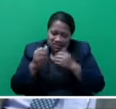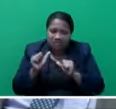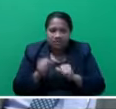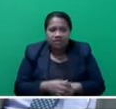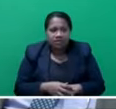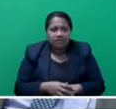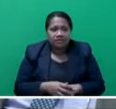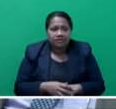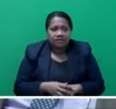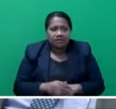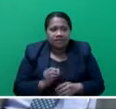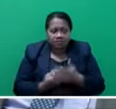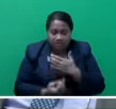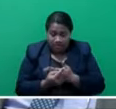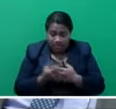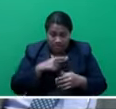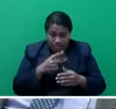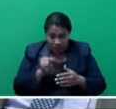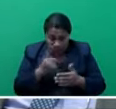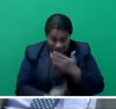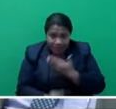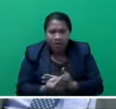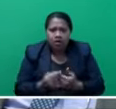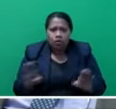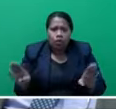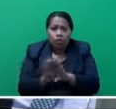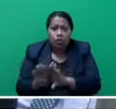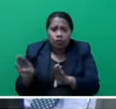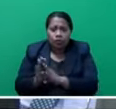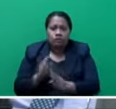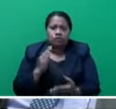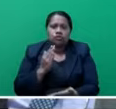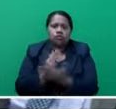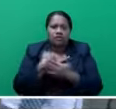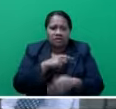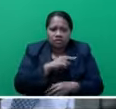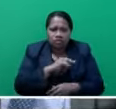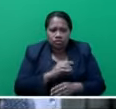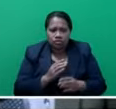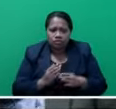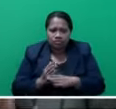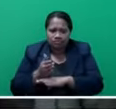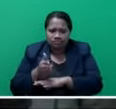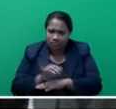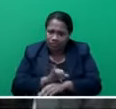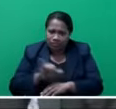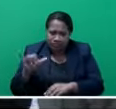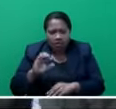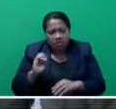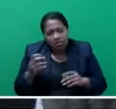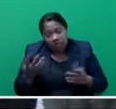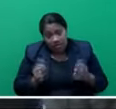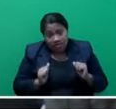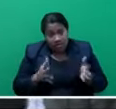us from being able to go across. And then when that became available, the opportunity to go, there